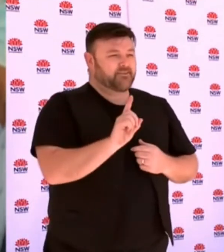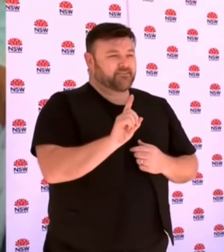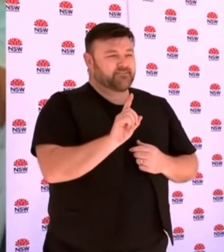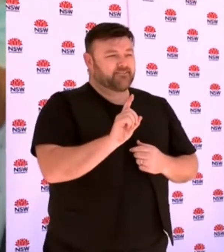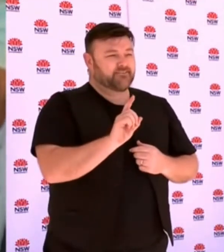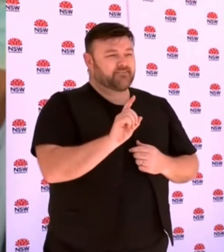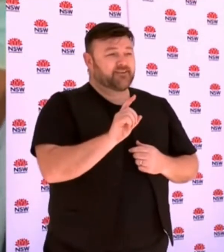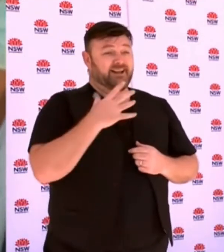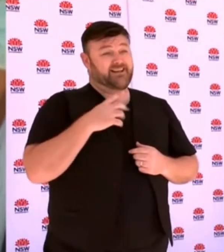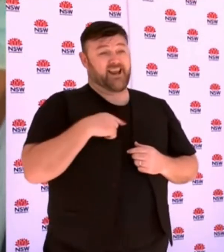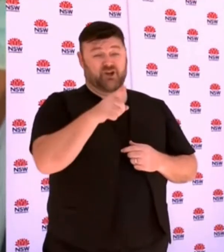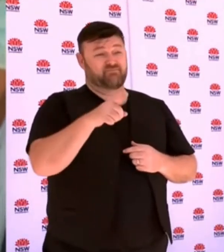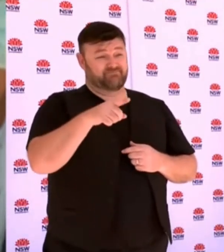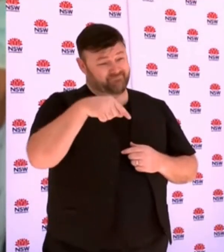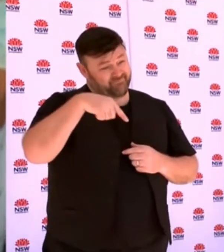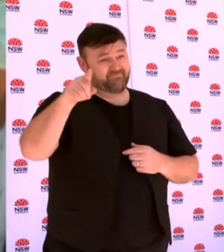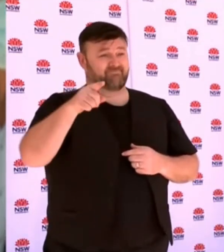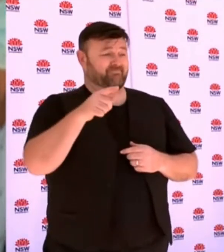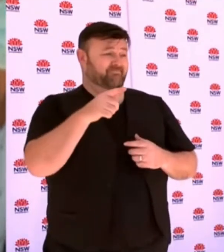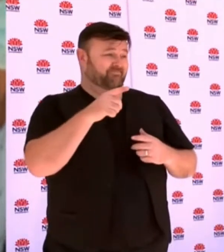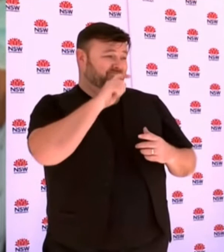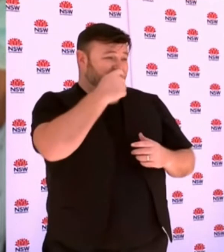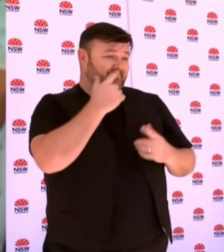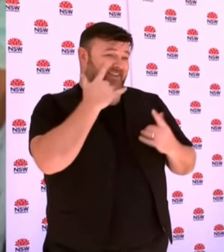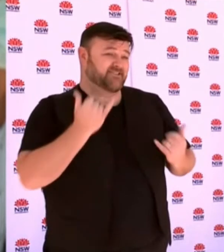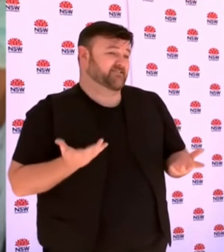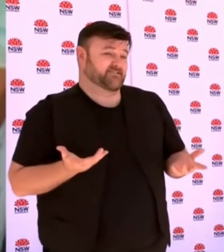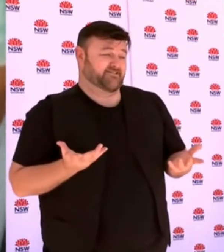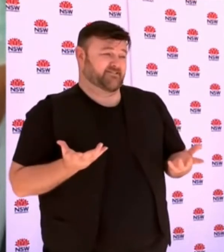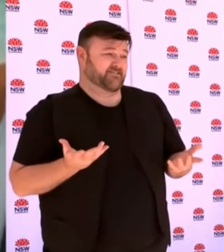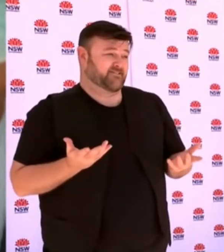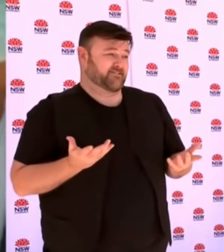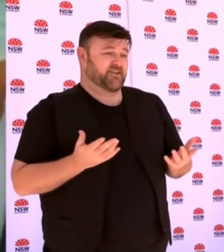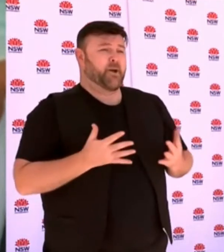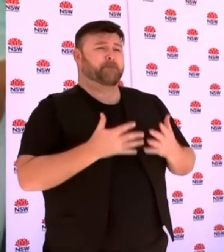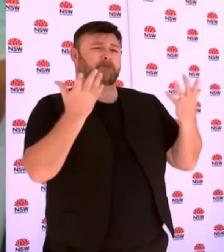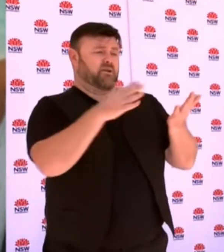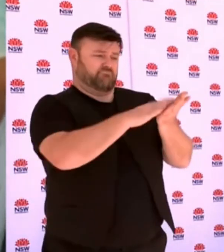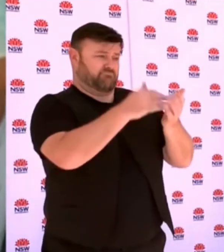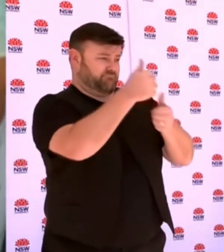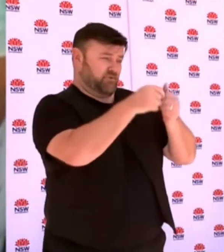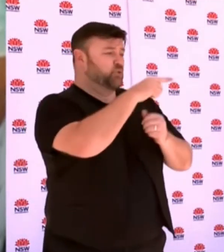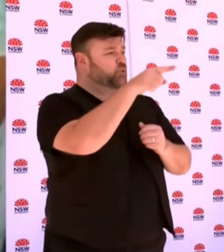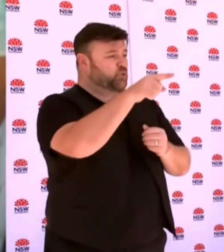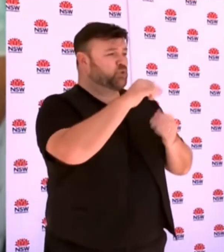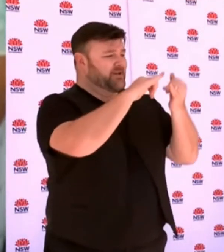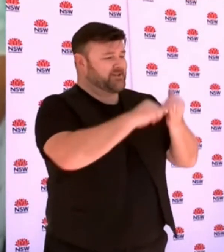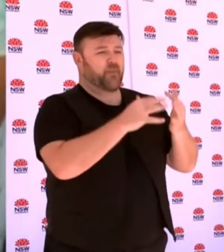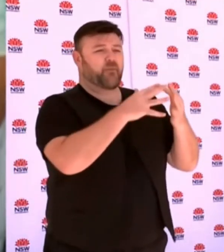is we just need people to come forward and get tested, and a big call out to the communities in southwestern Sydney and western